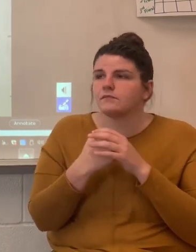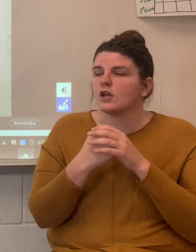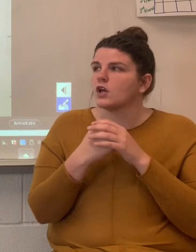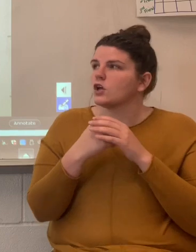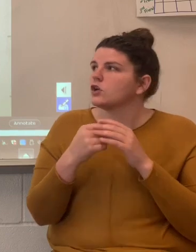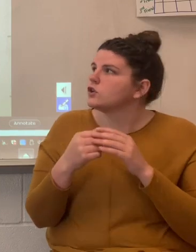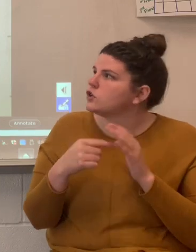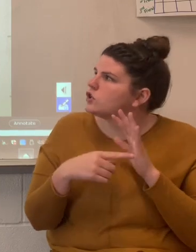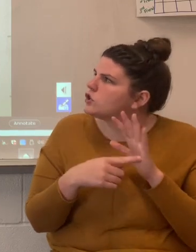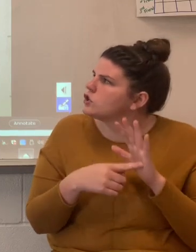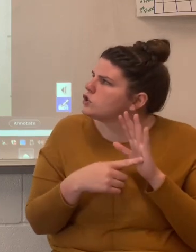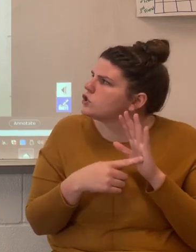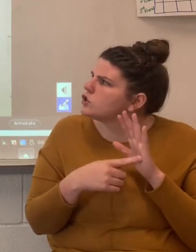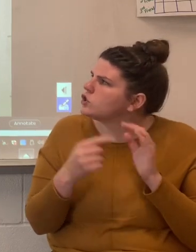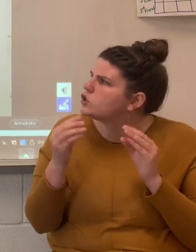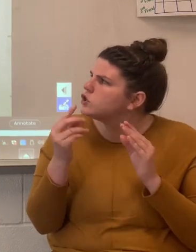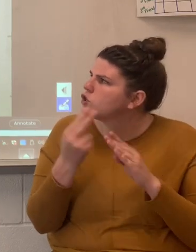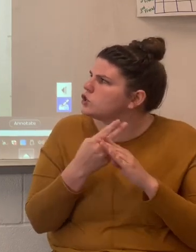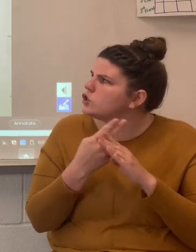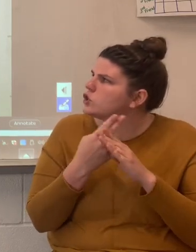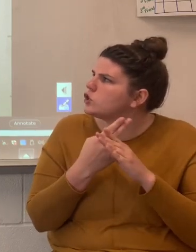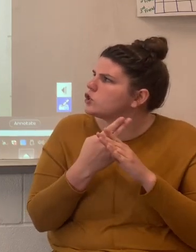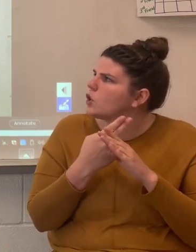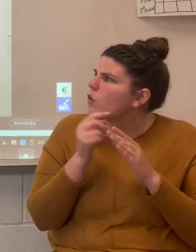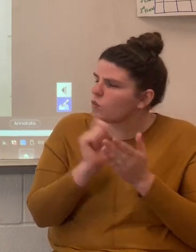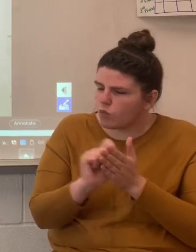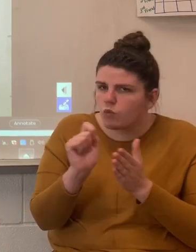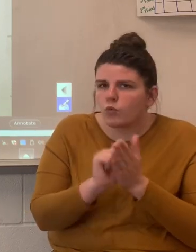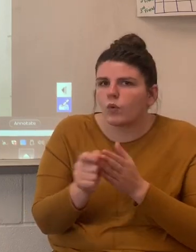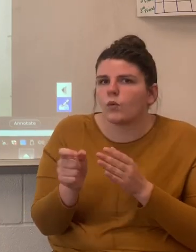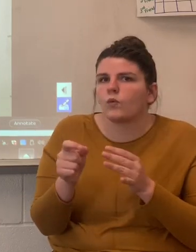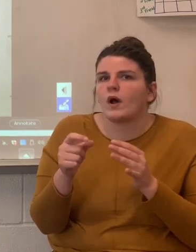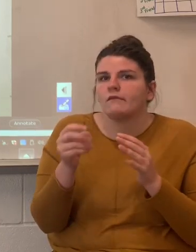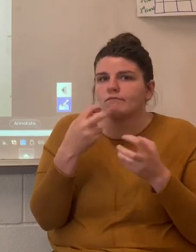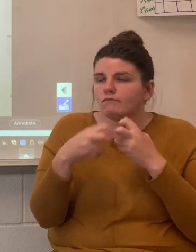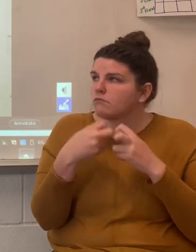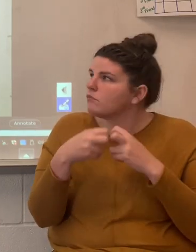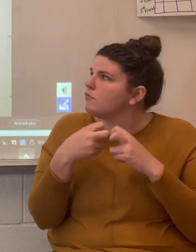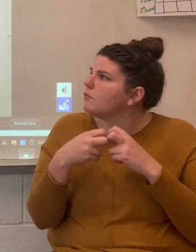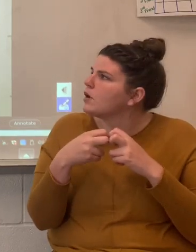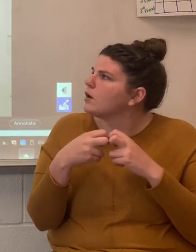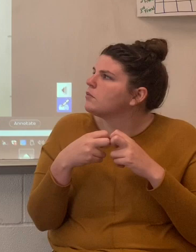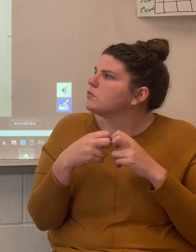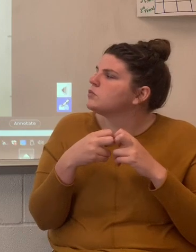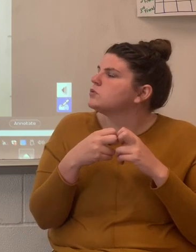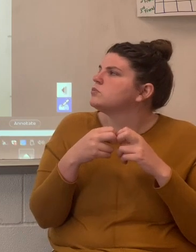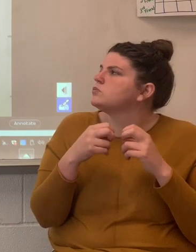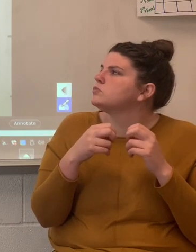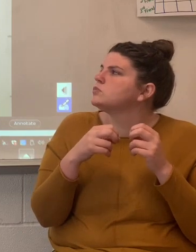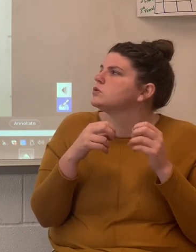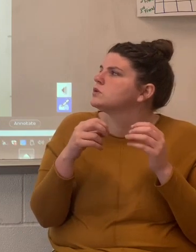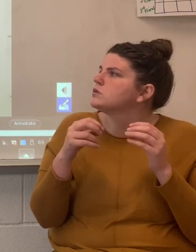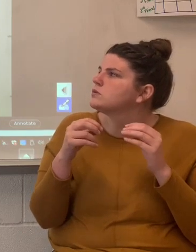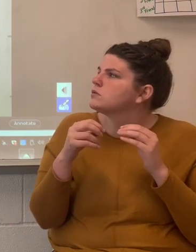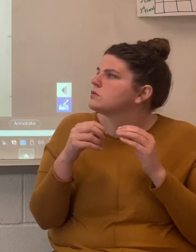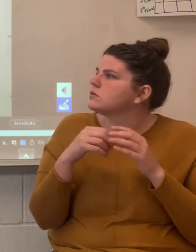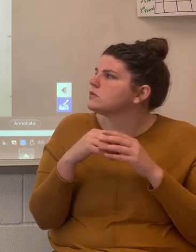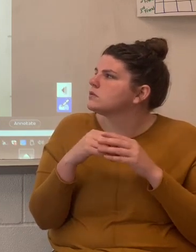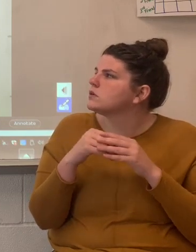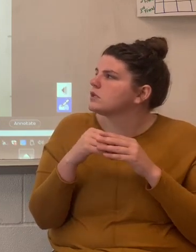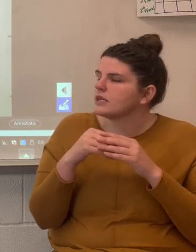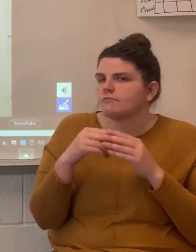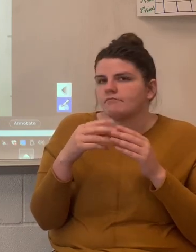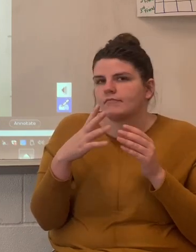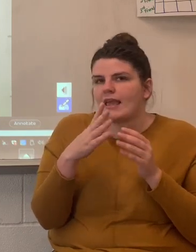total weight of the bags. So we would take our 2 1/6, we would times it by the 7 bags, and we would equal